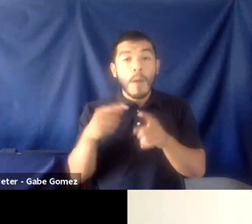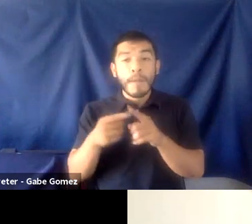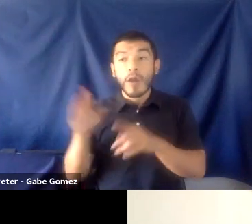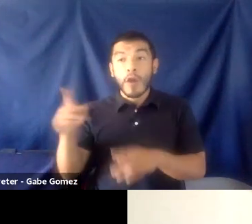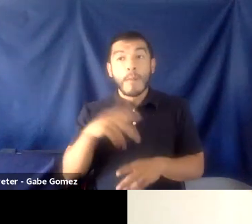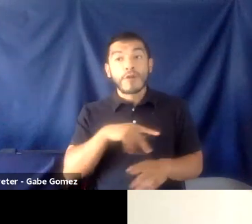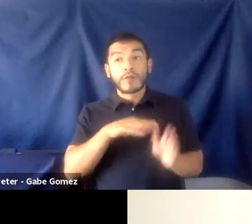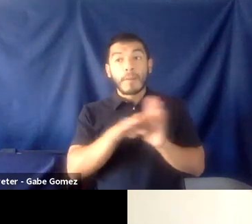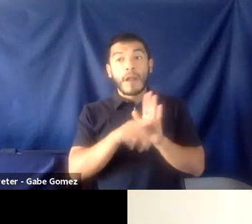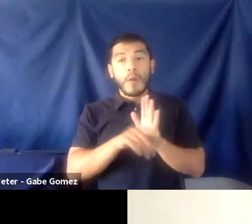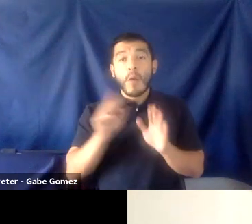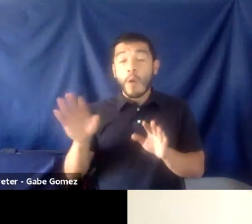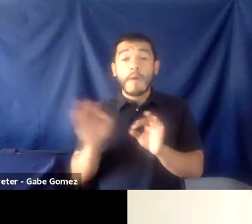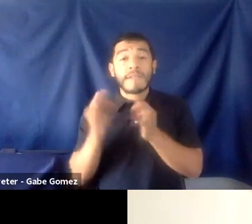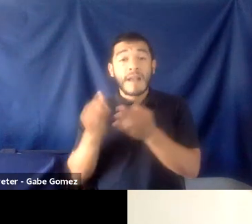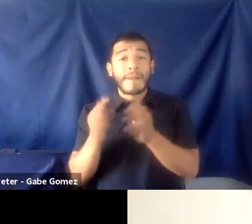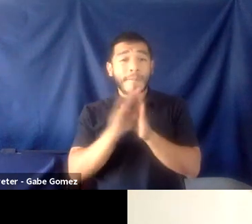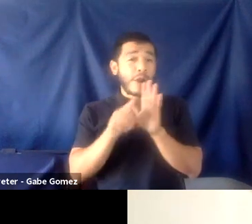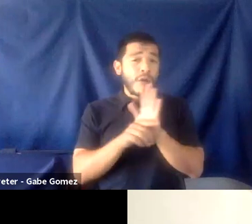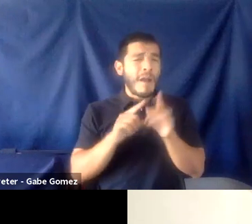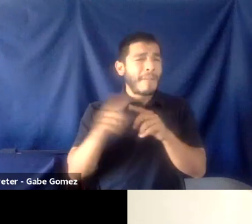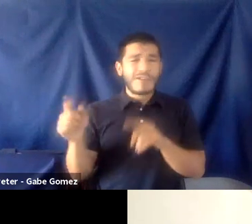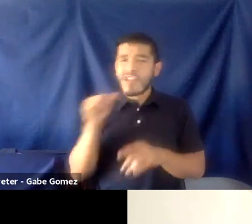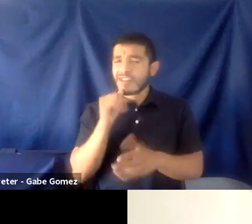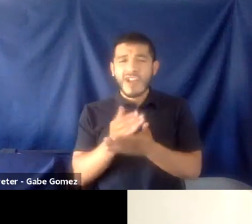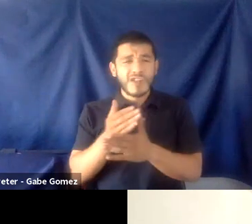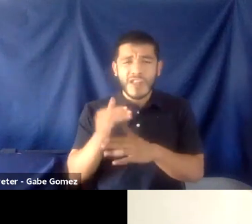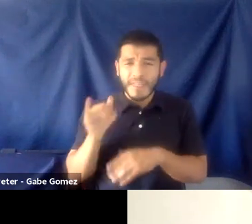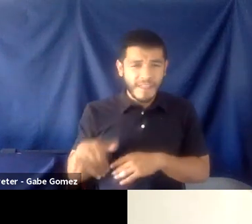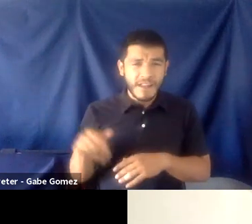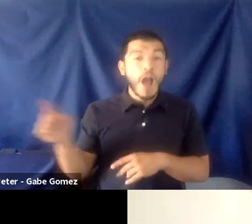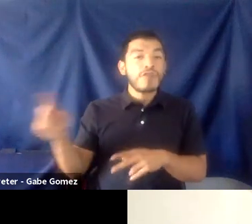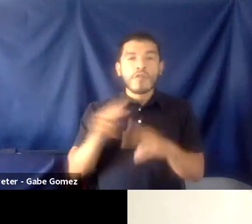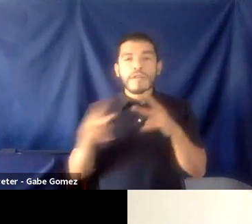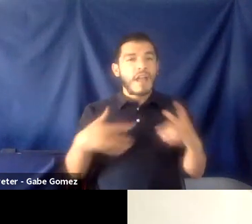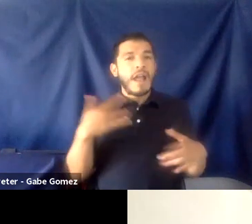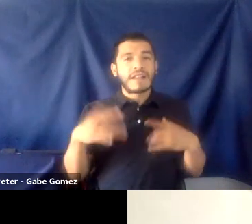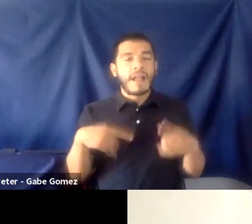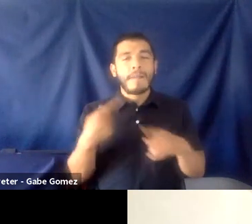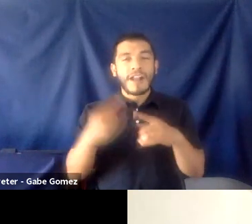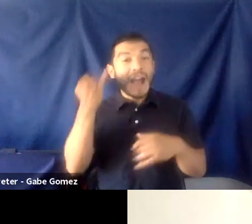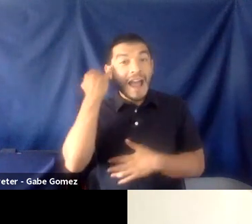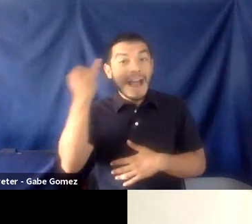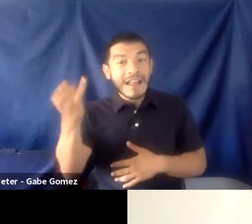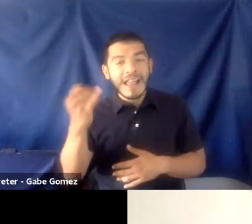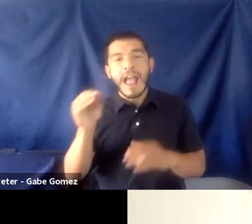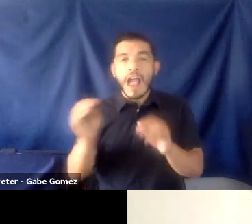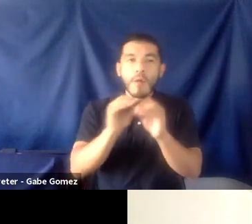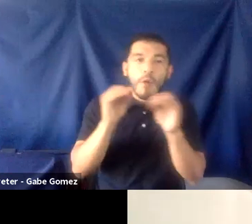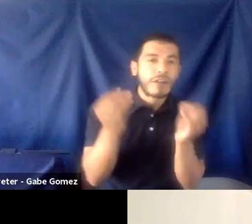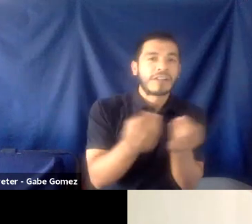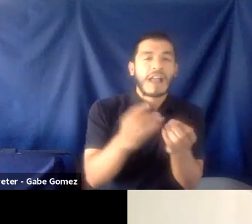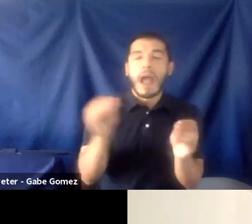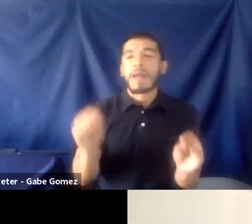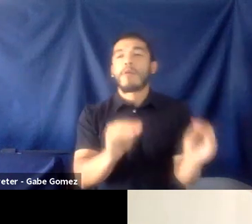background, but she didn't really talk about that too much. She was really excited about the ideas and the movements and the organizing. And